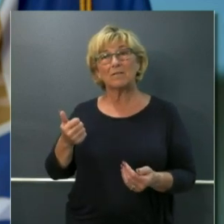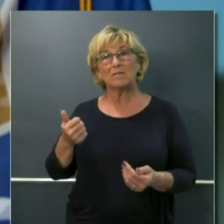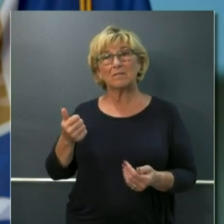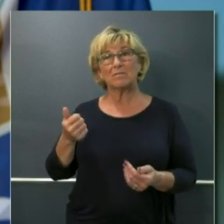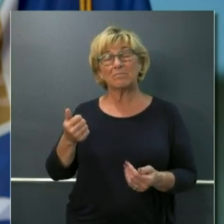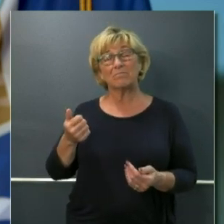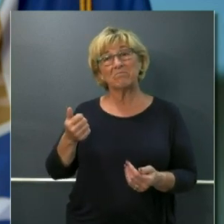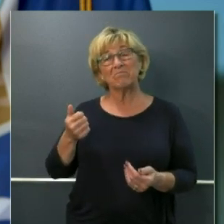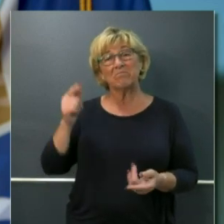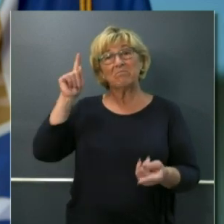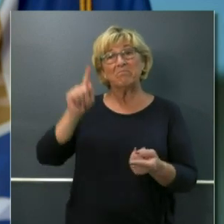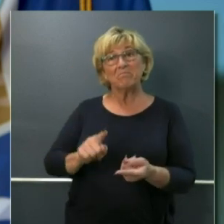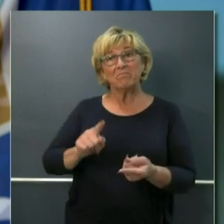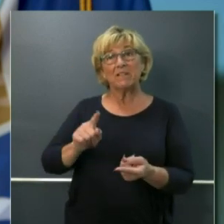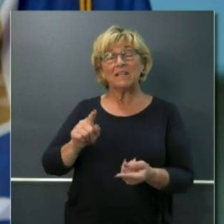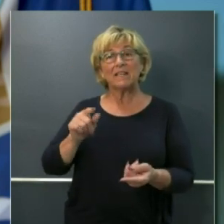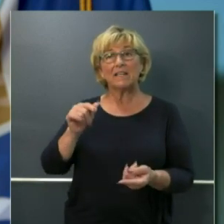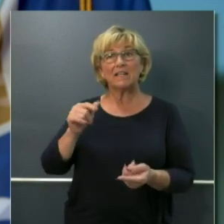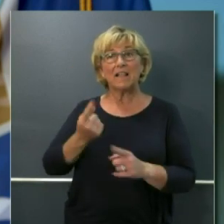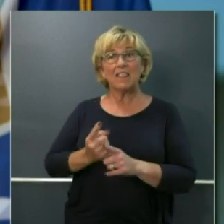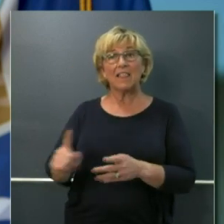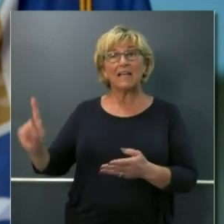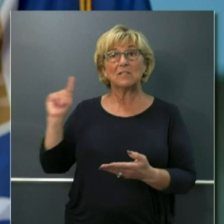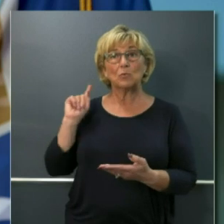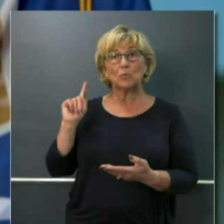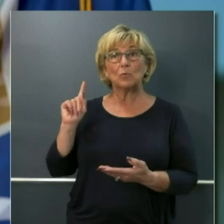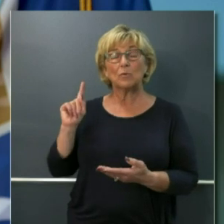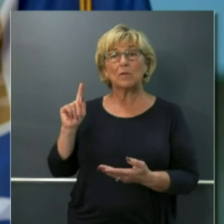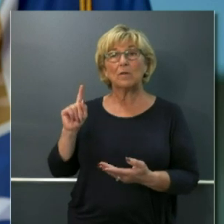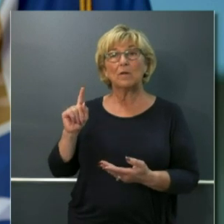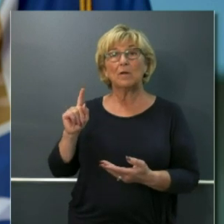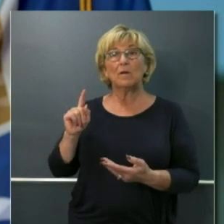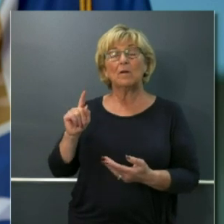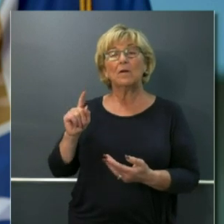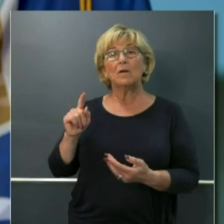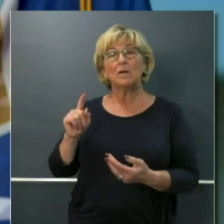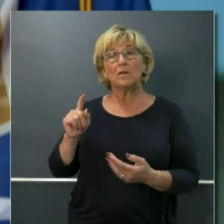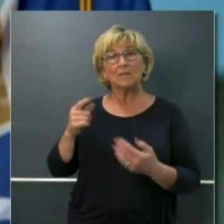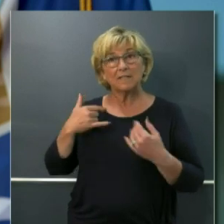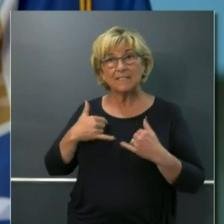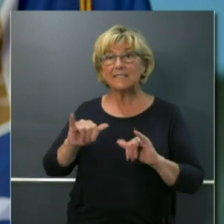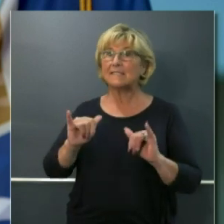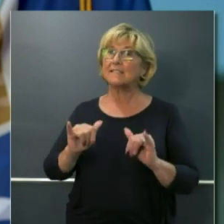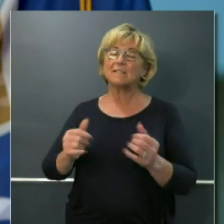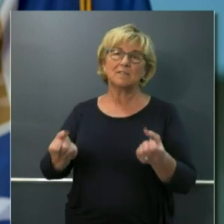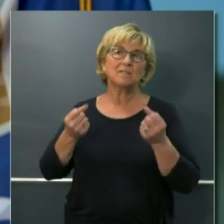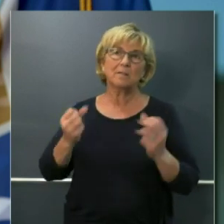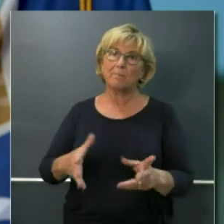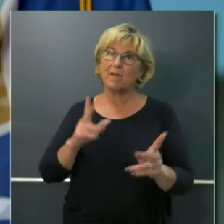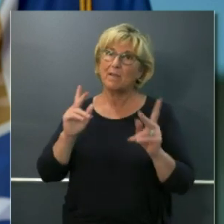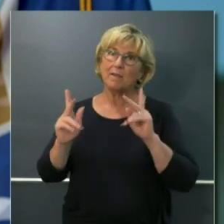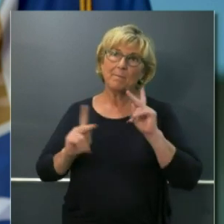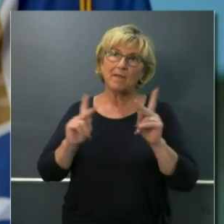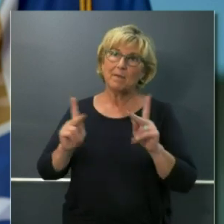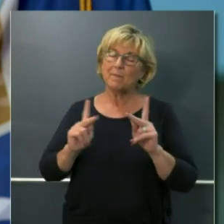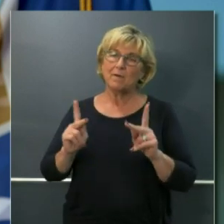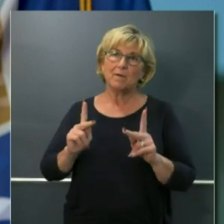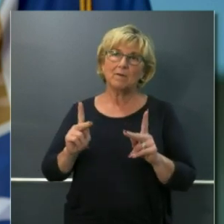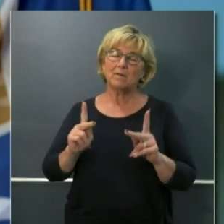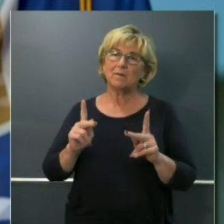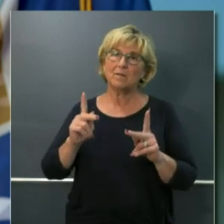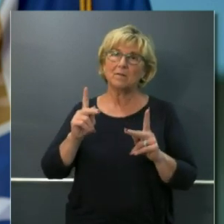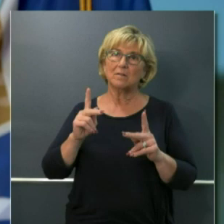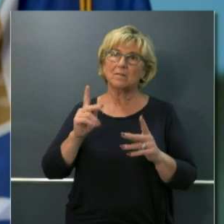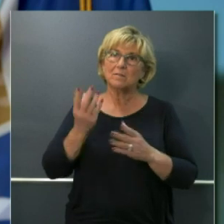saw last week, where we really saw a peak in the terms of another deaths. It's still too many lives torn apart. And